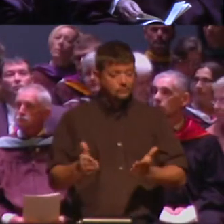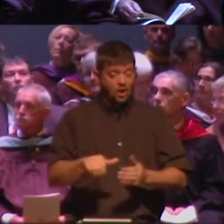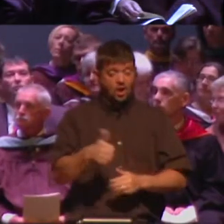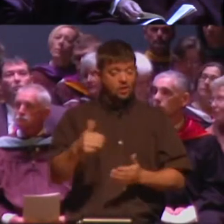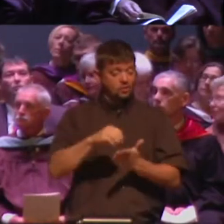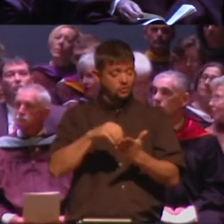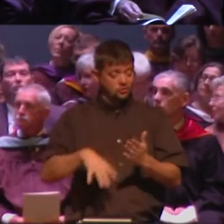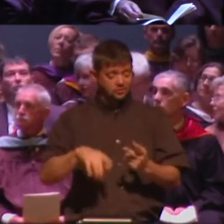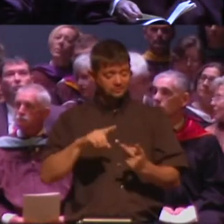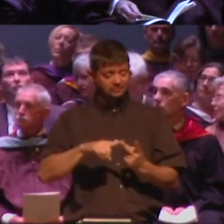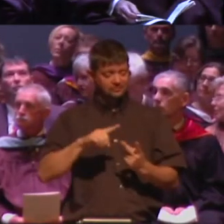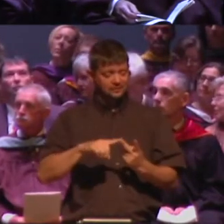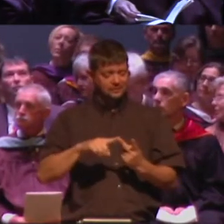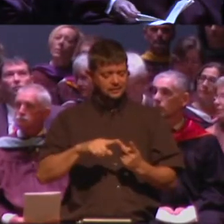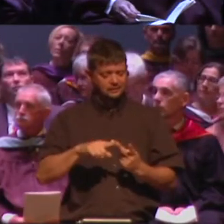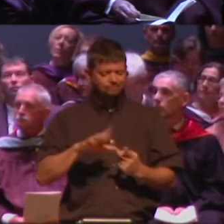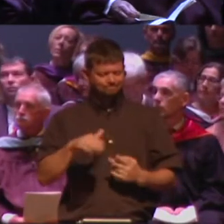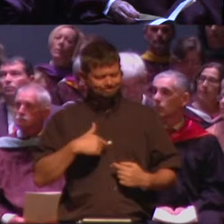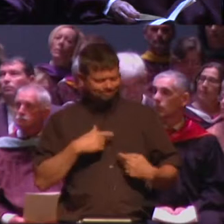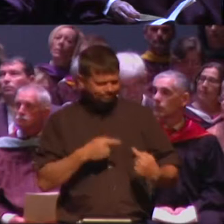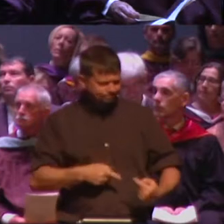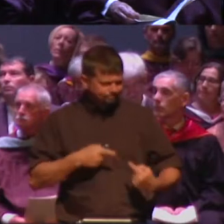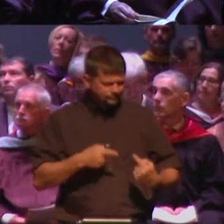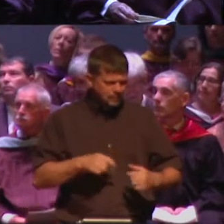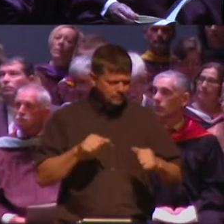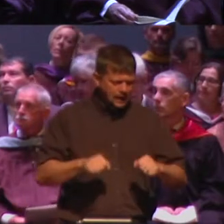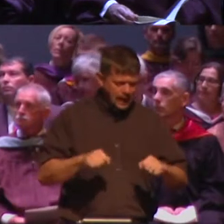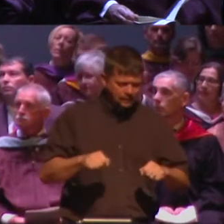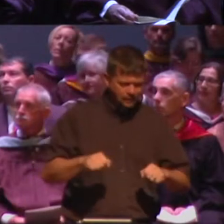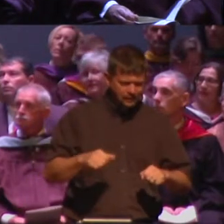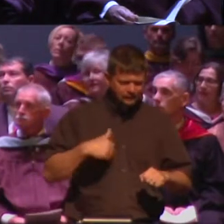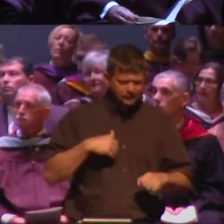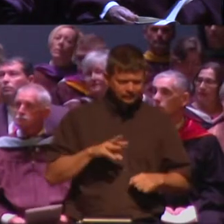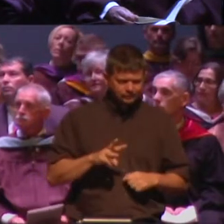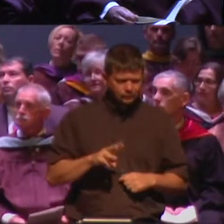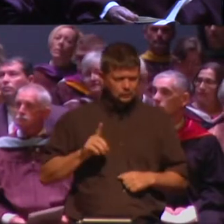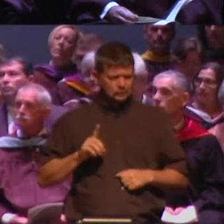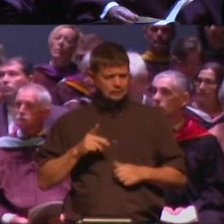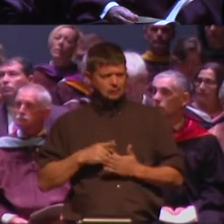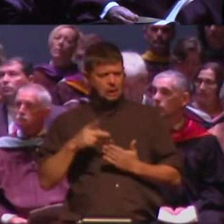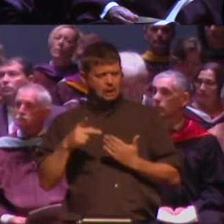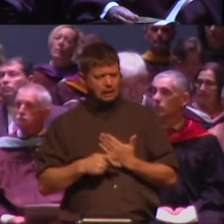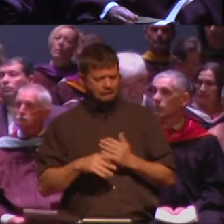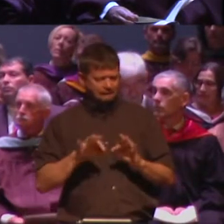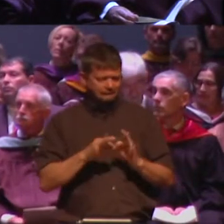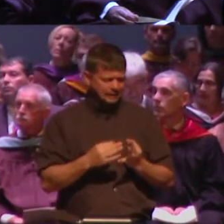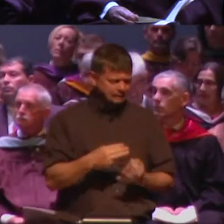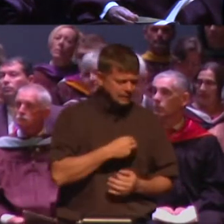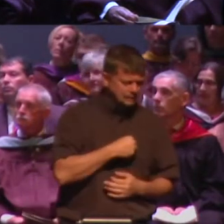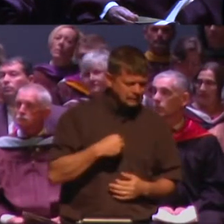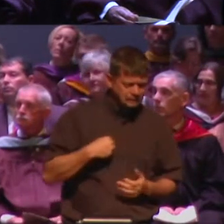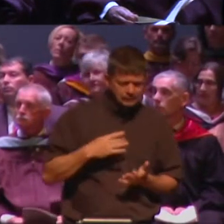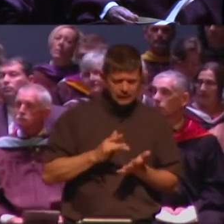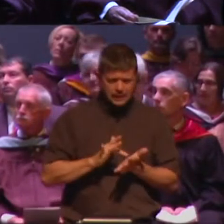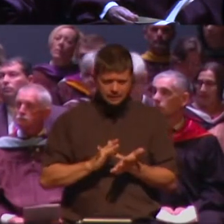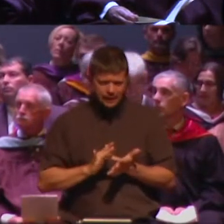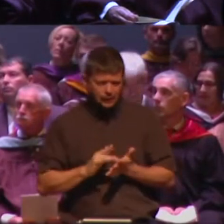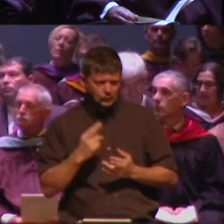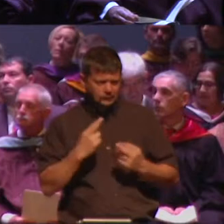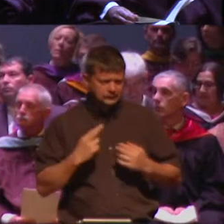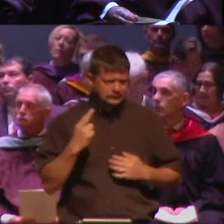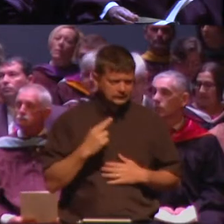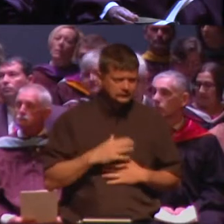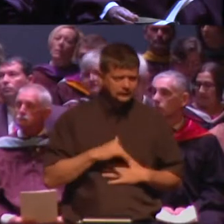student wrote, "I struggled with the possibility of having to drop from the program due to family members' medical needs.